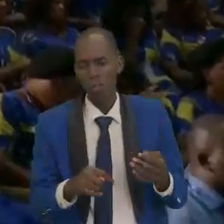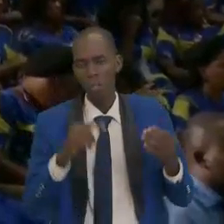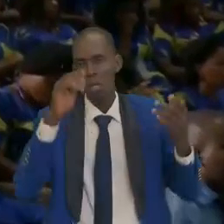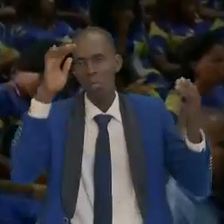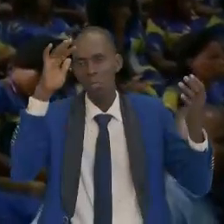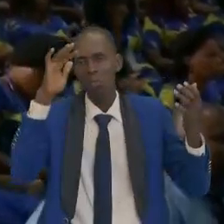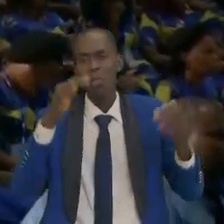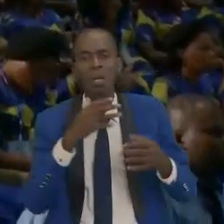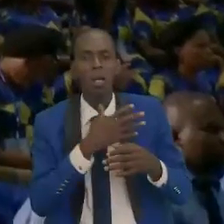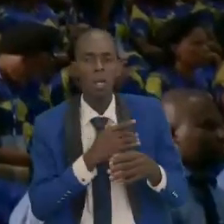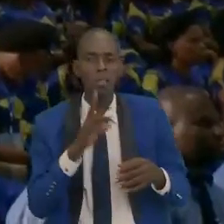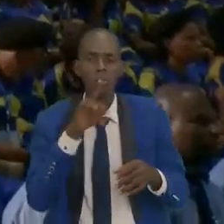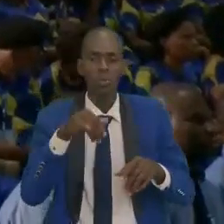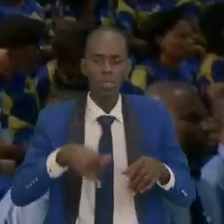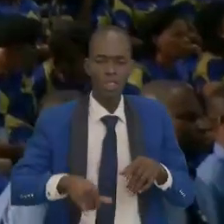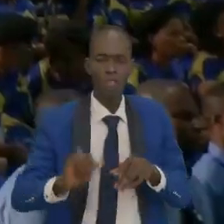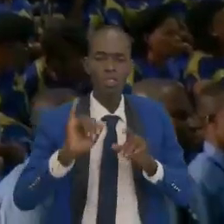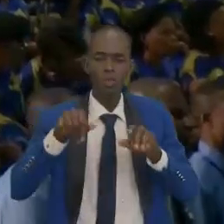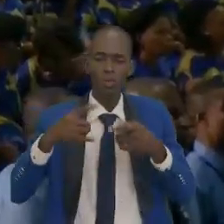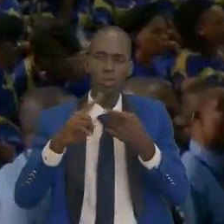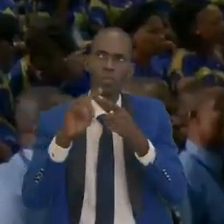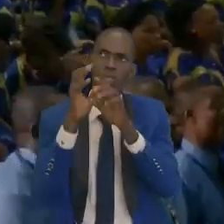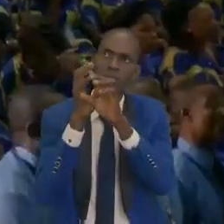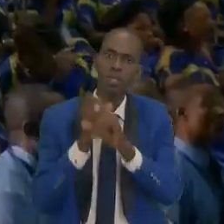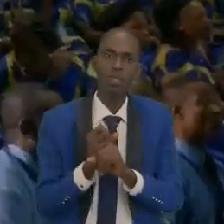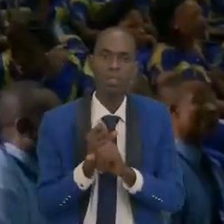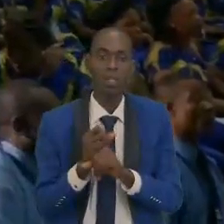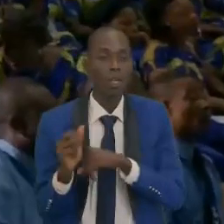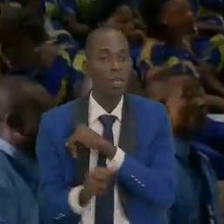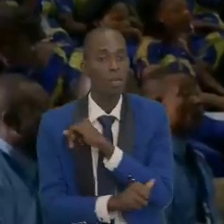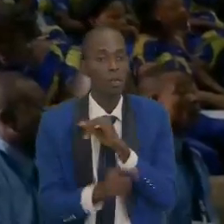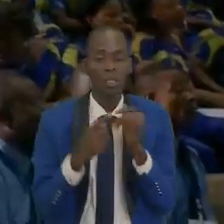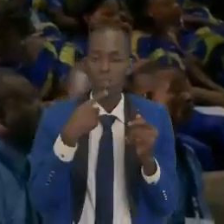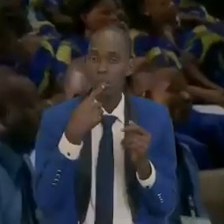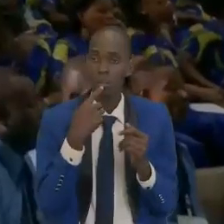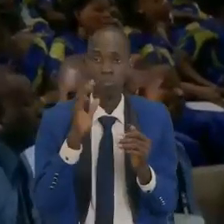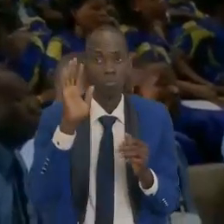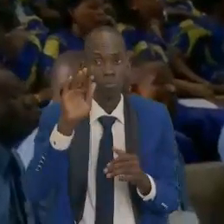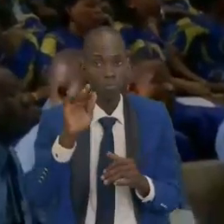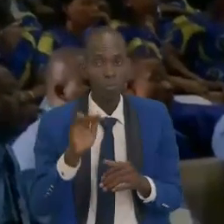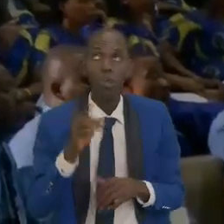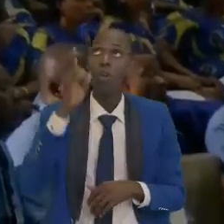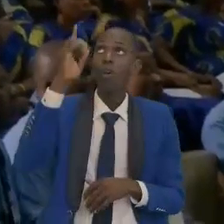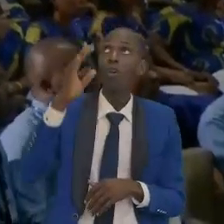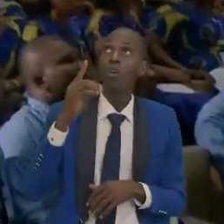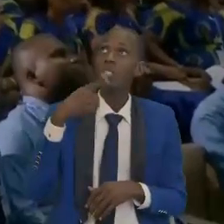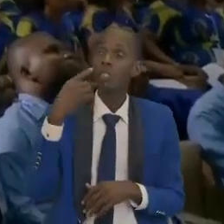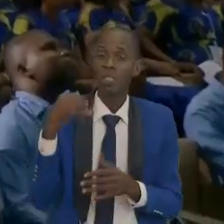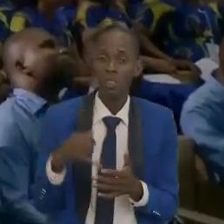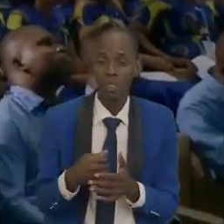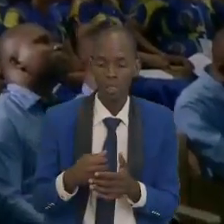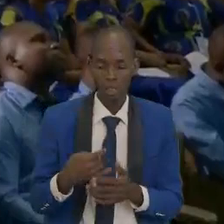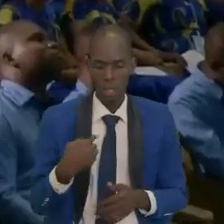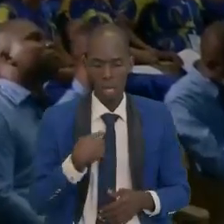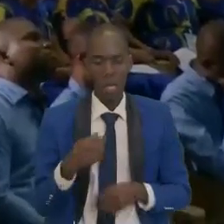are you still going to obtain said God said it I believe